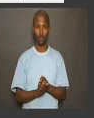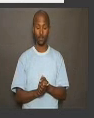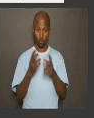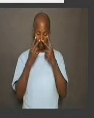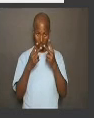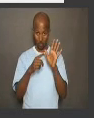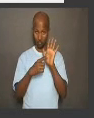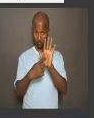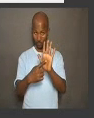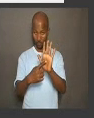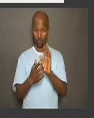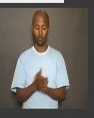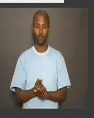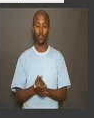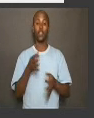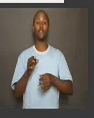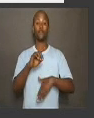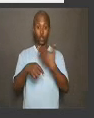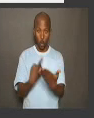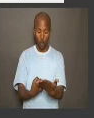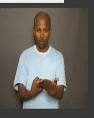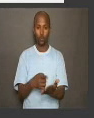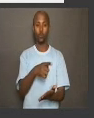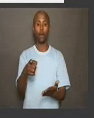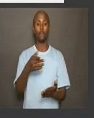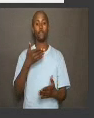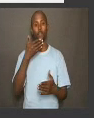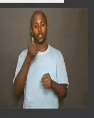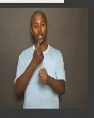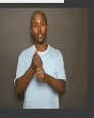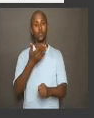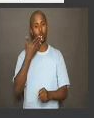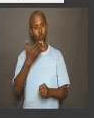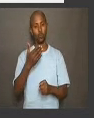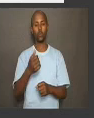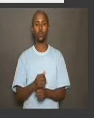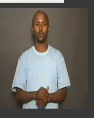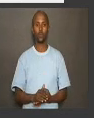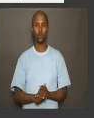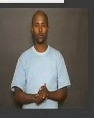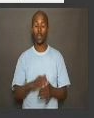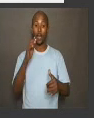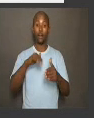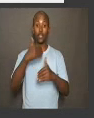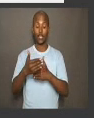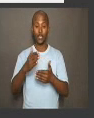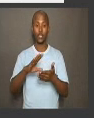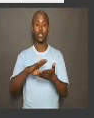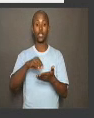look like this? If so, you have done a great job. After the lesson,